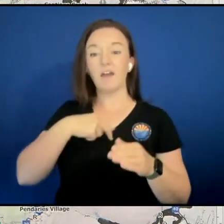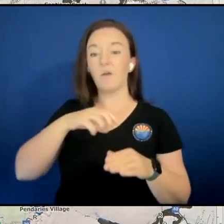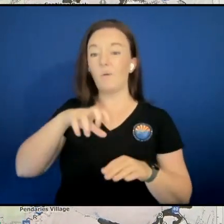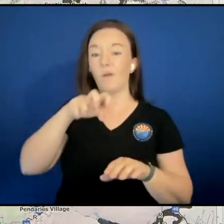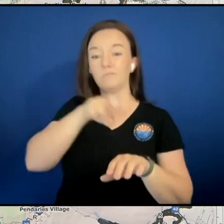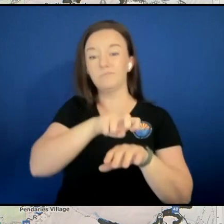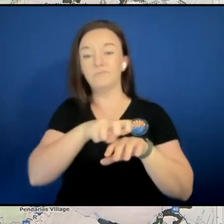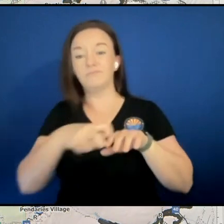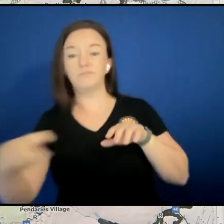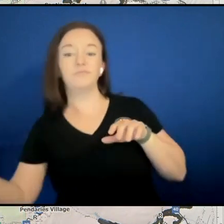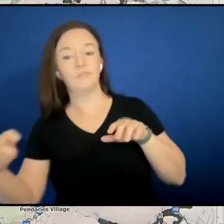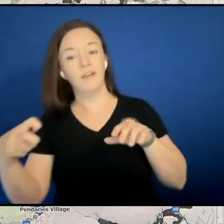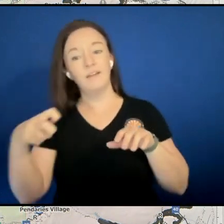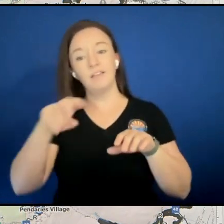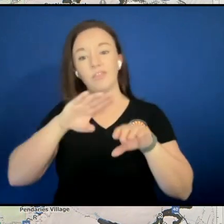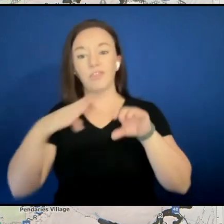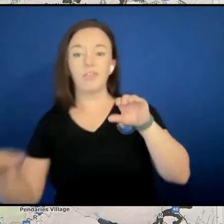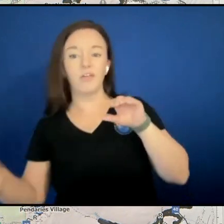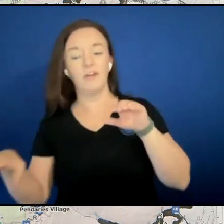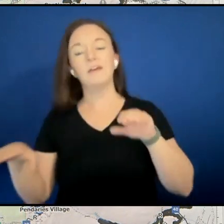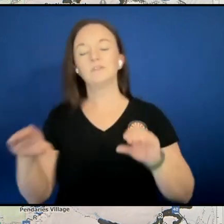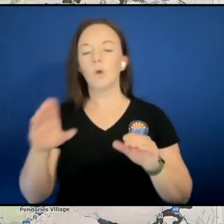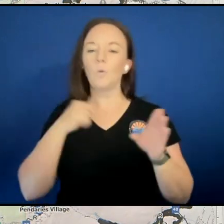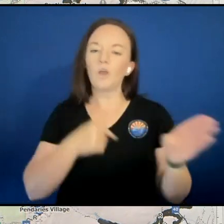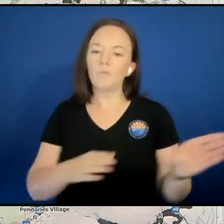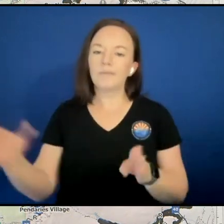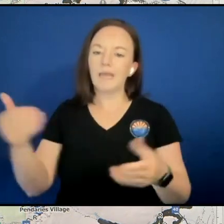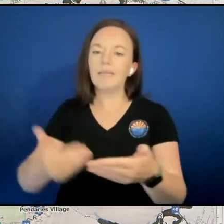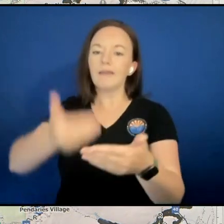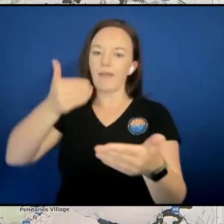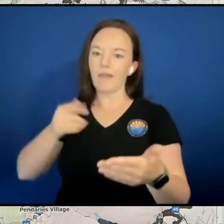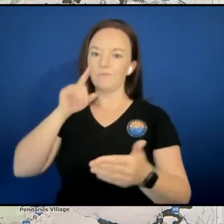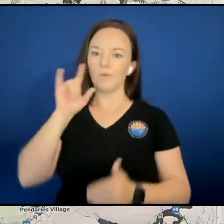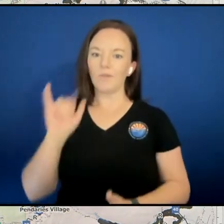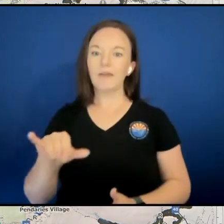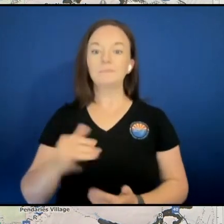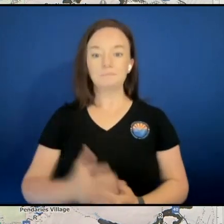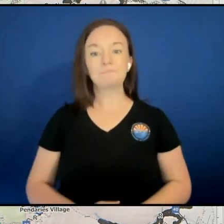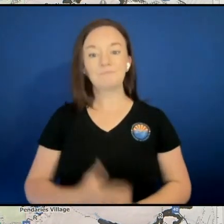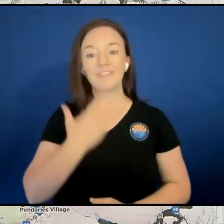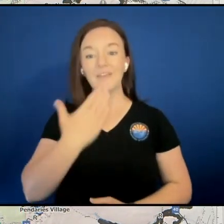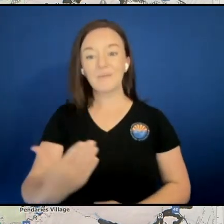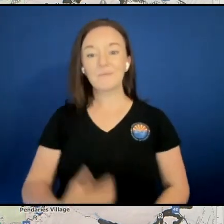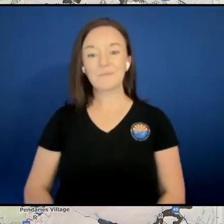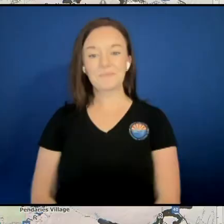So we're planning ahead for that. And, yeah, thank you.